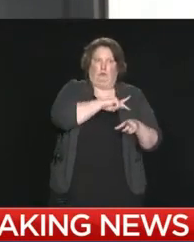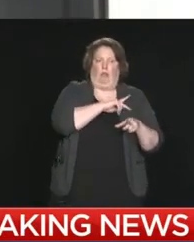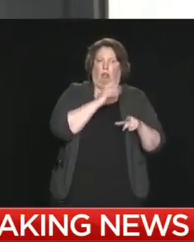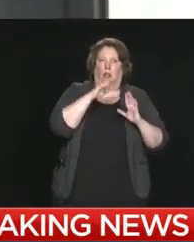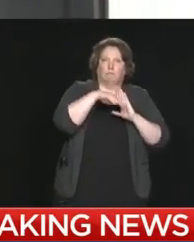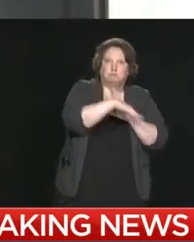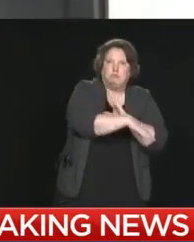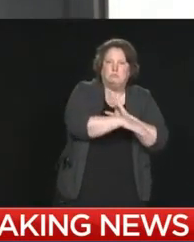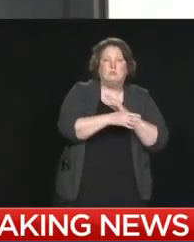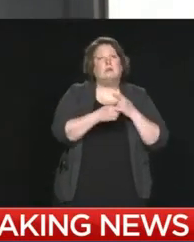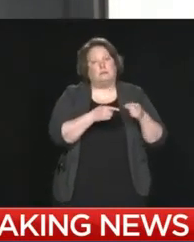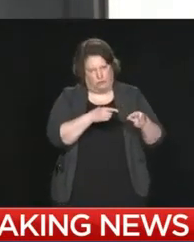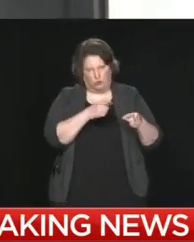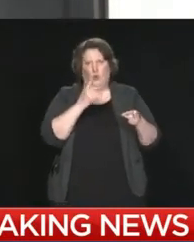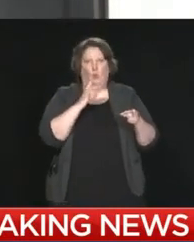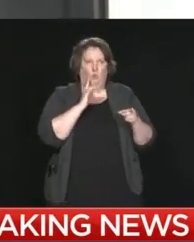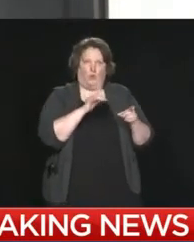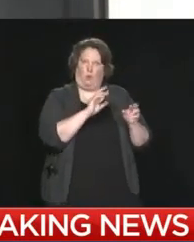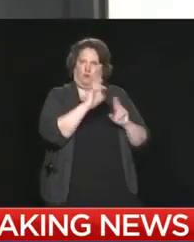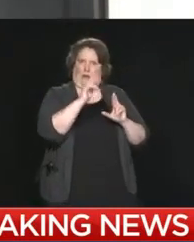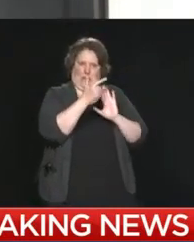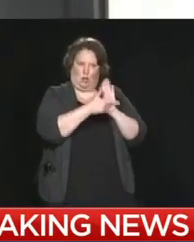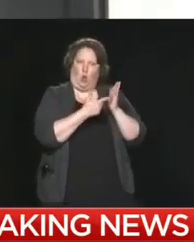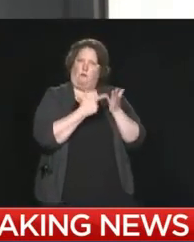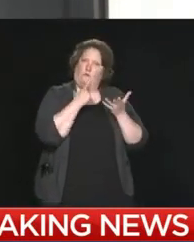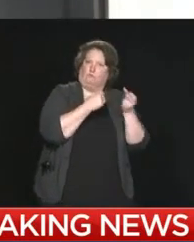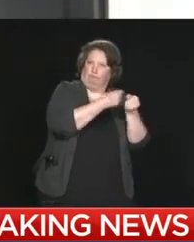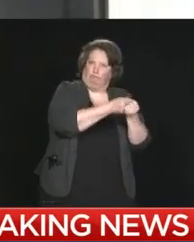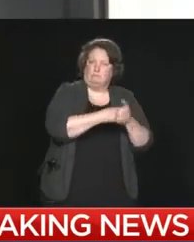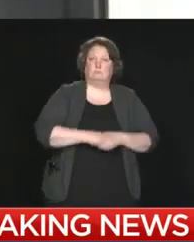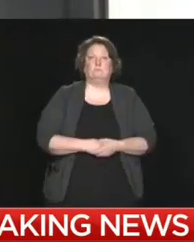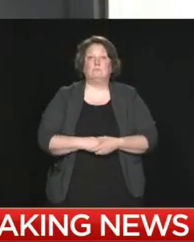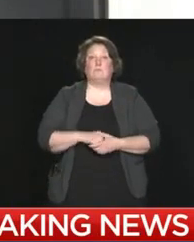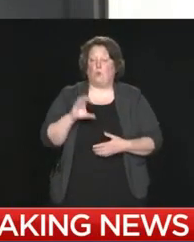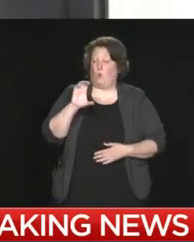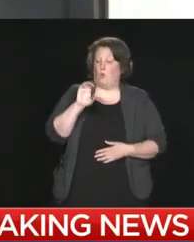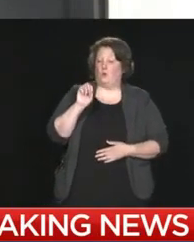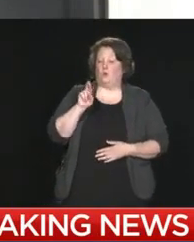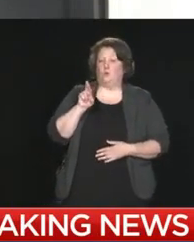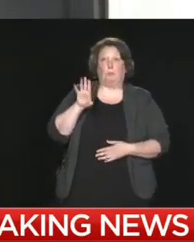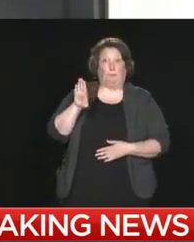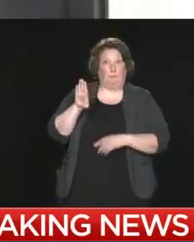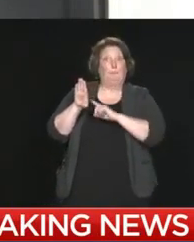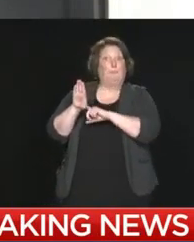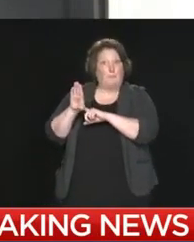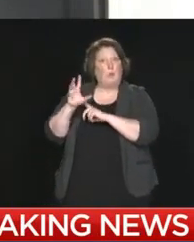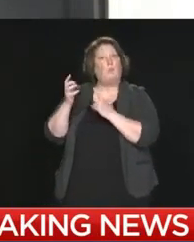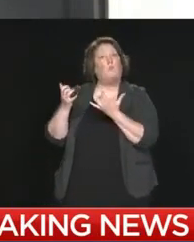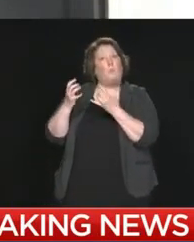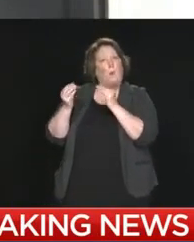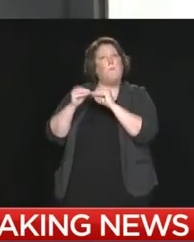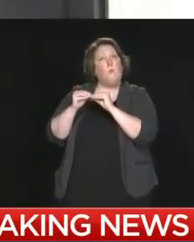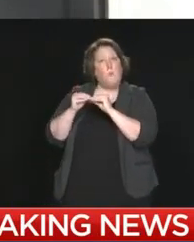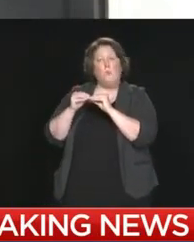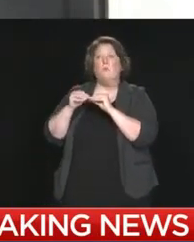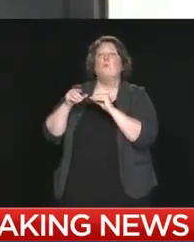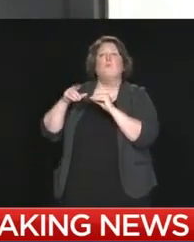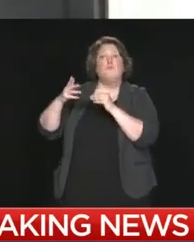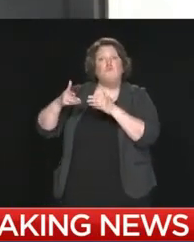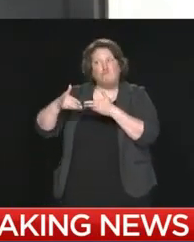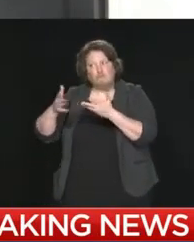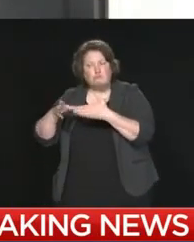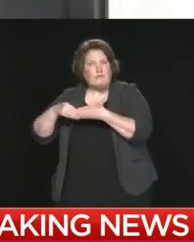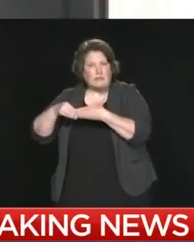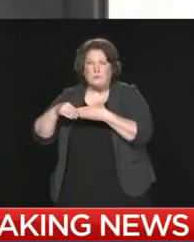payments more flexible, while making sure that those who knowingly and wrongfully claim the CERB face